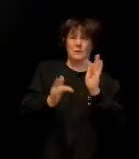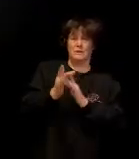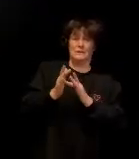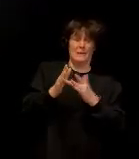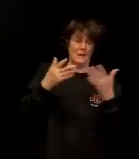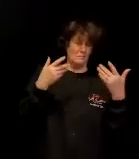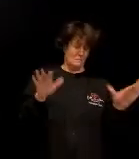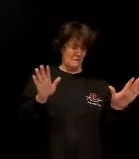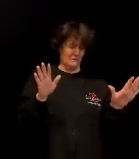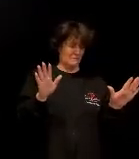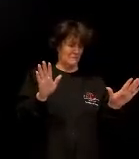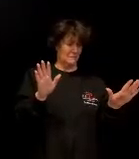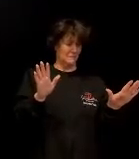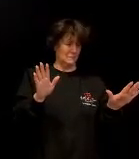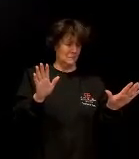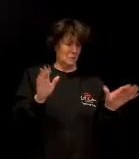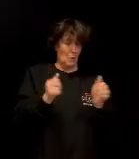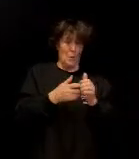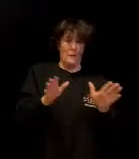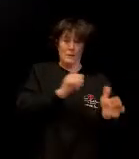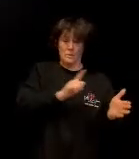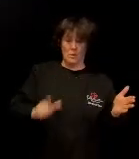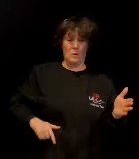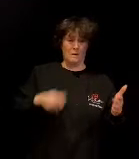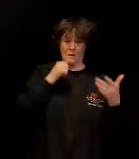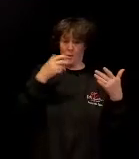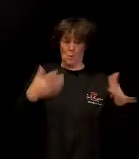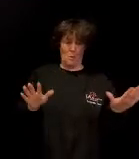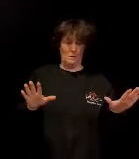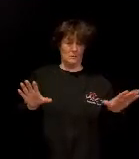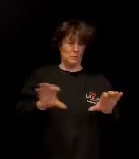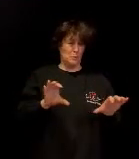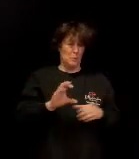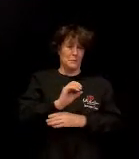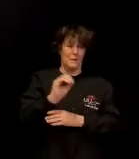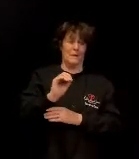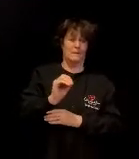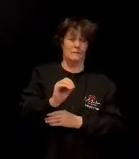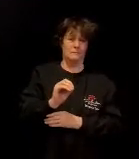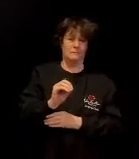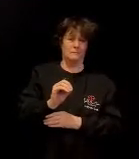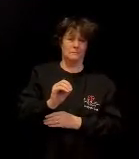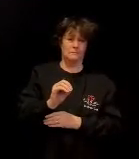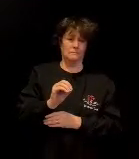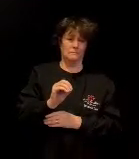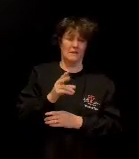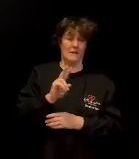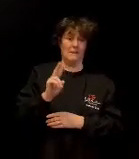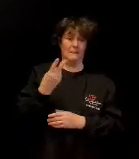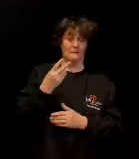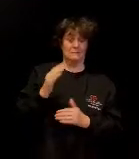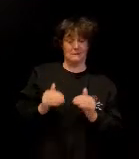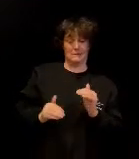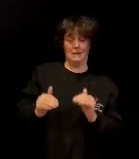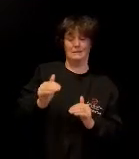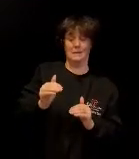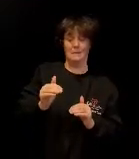do anything without the Lord. And sometimes it's a step of faith, and sometimes it's a hard step, but the second step's a lot